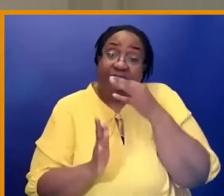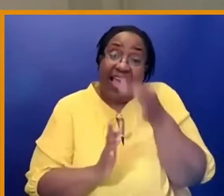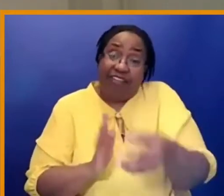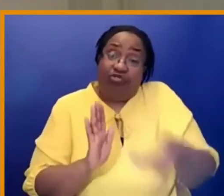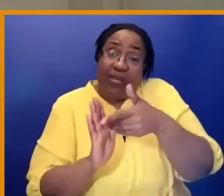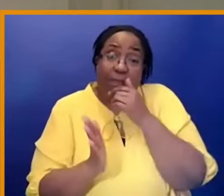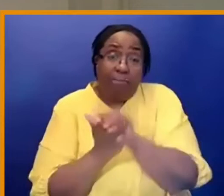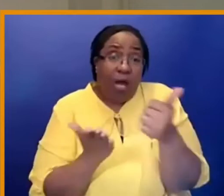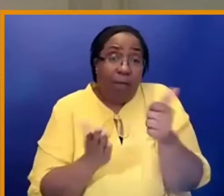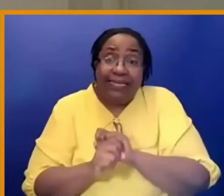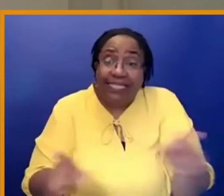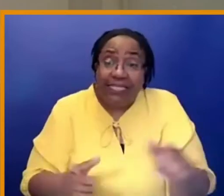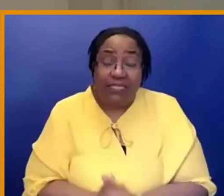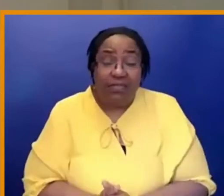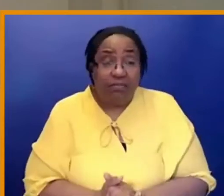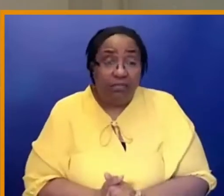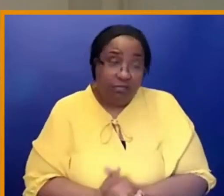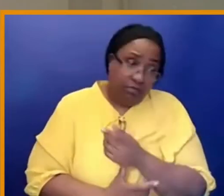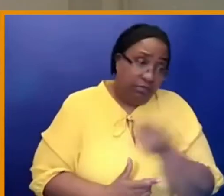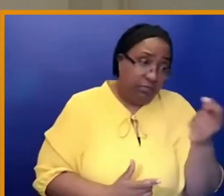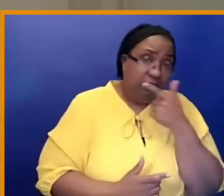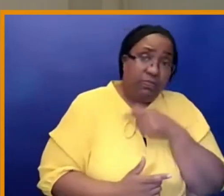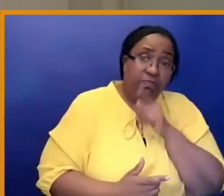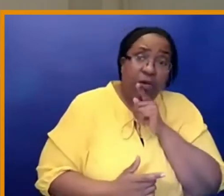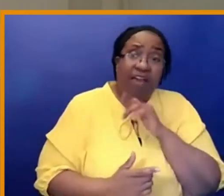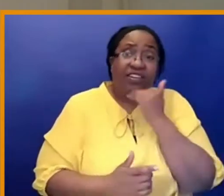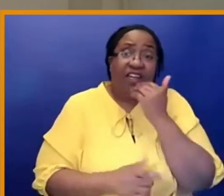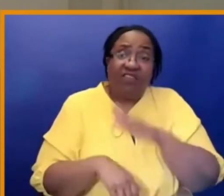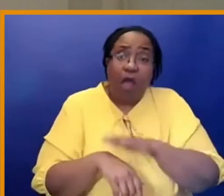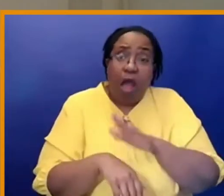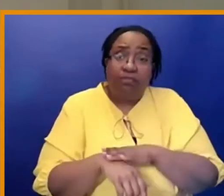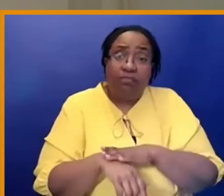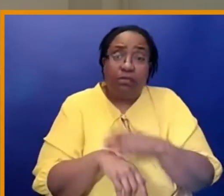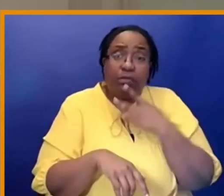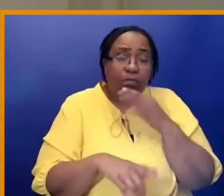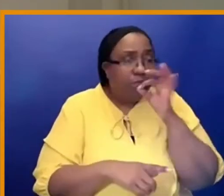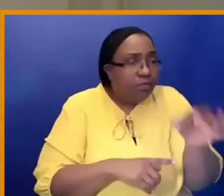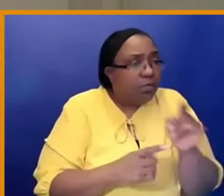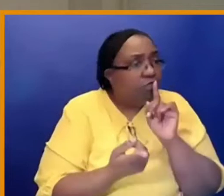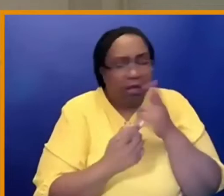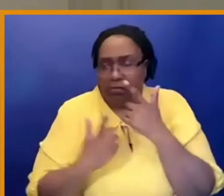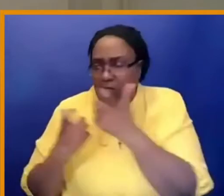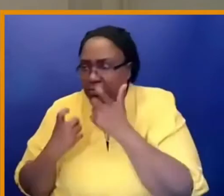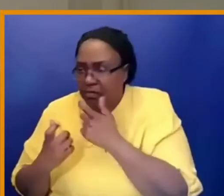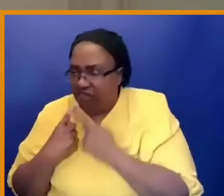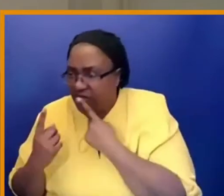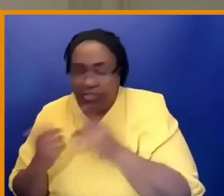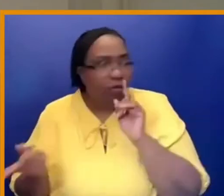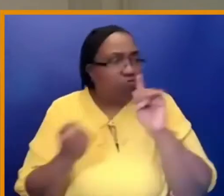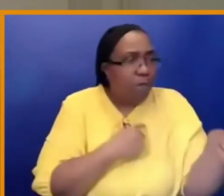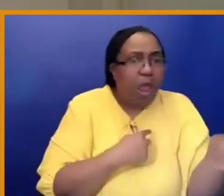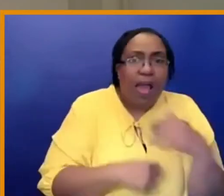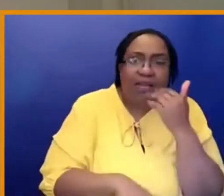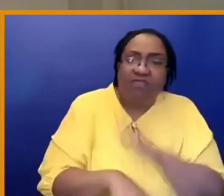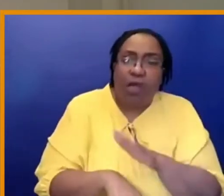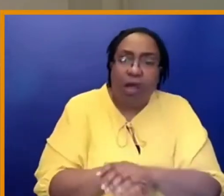particular characteristics, that gives party officers time to find out the answer. So the difference we propose for questions submitted by the second